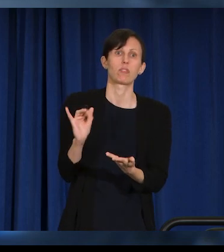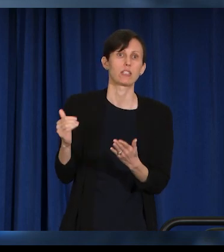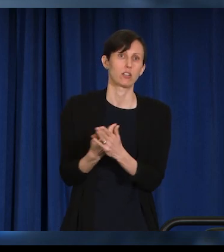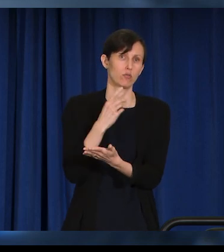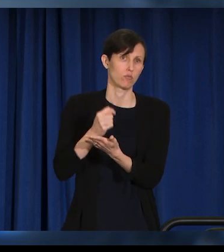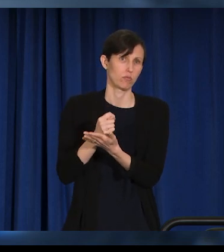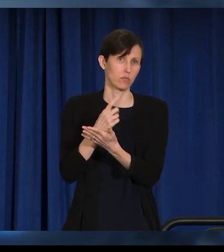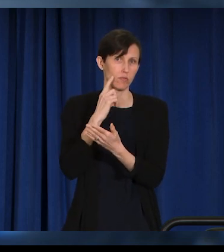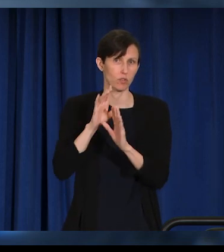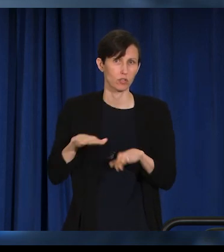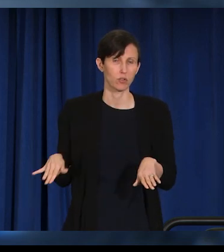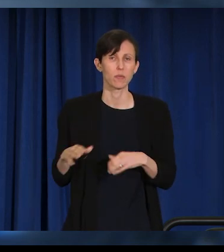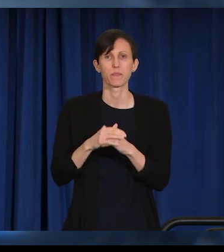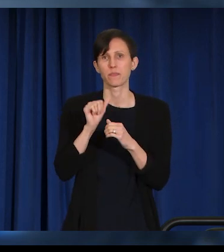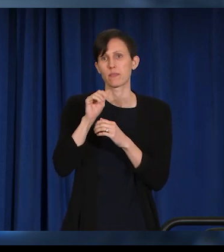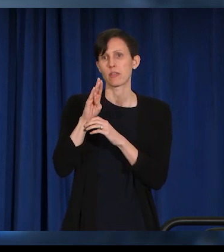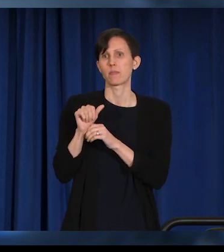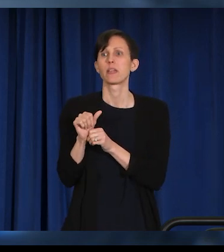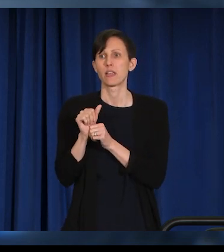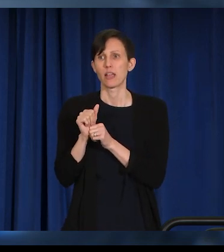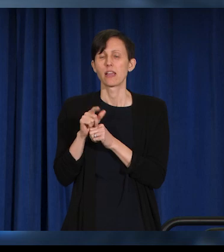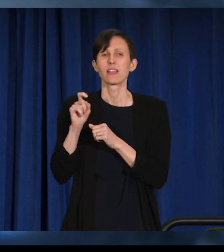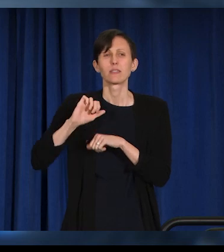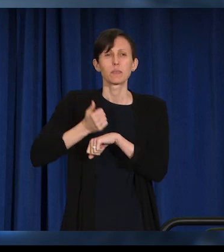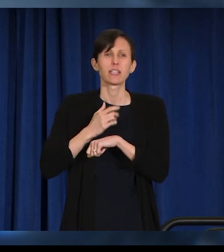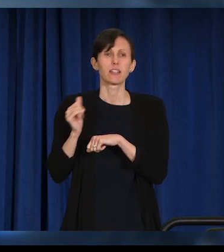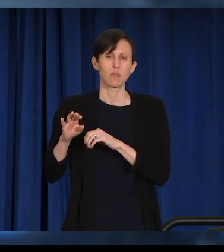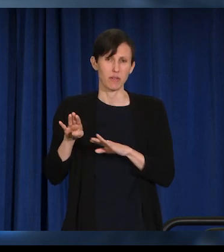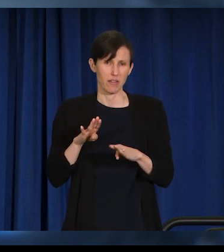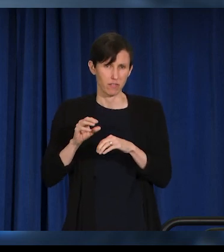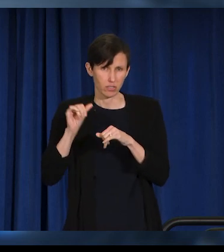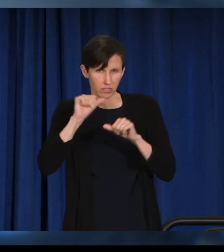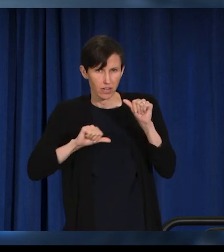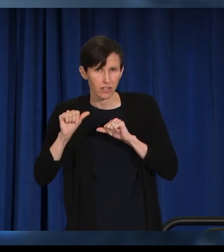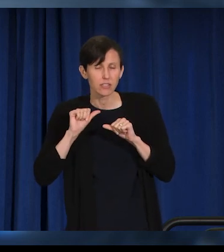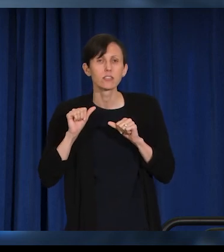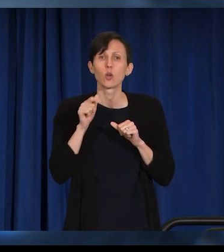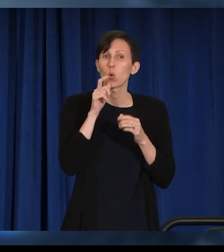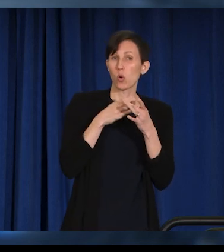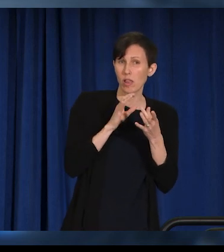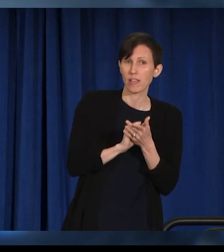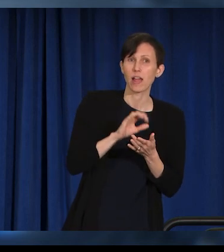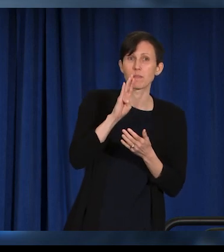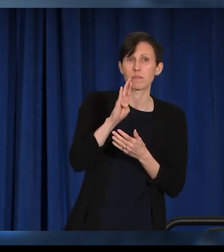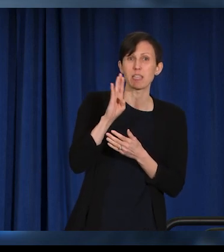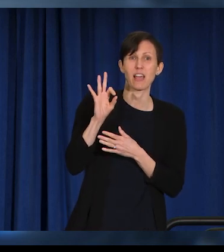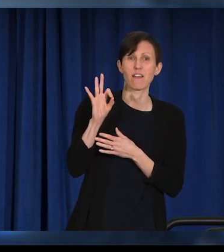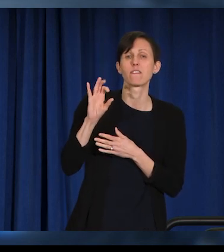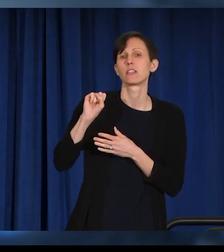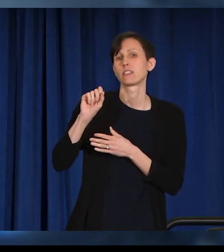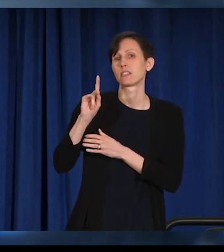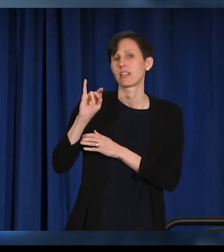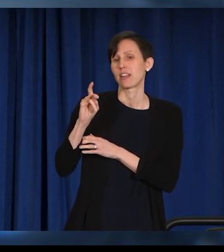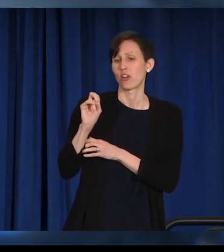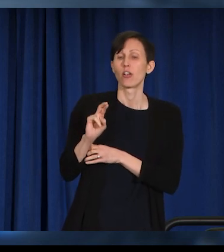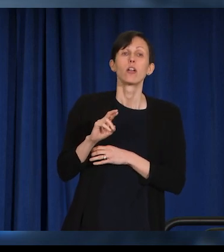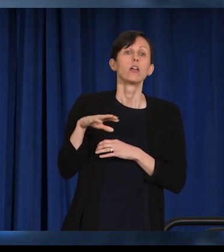therapy is based on behavioral conditioning science, pioneered by B.F. Skinner. Skinner